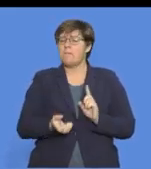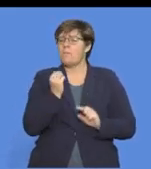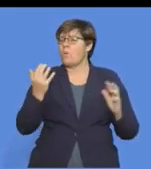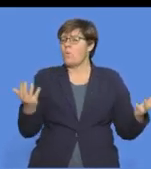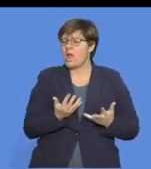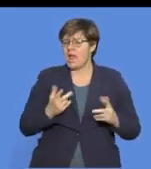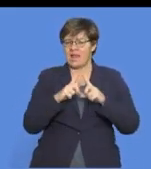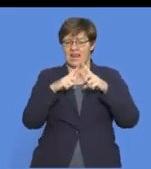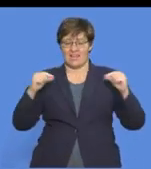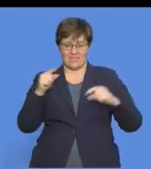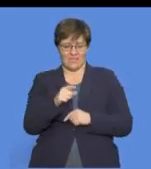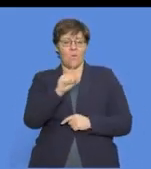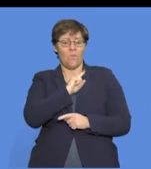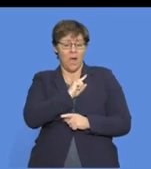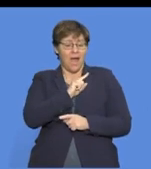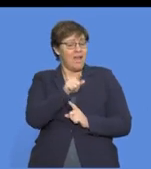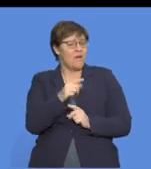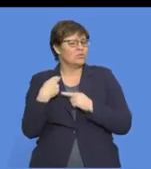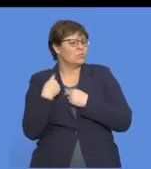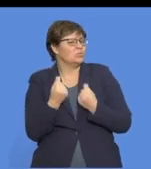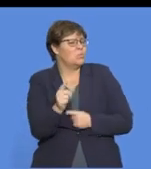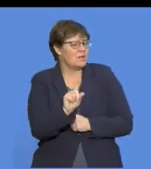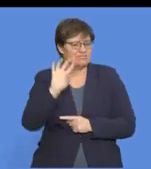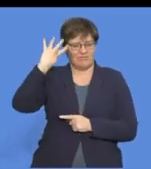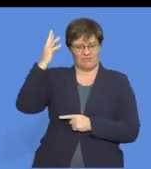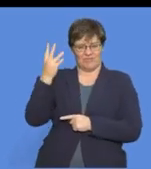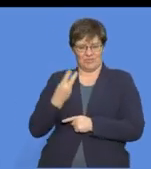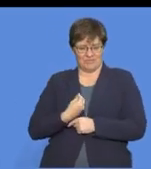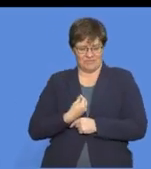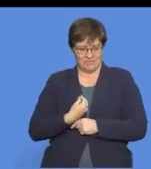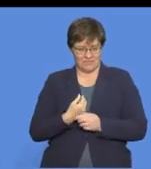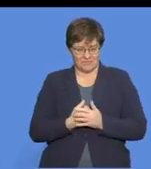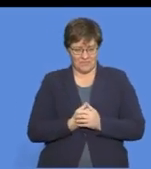places like leaves because their job is photosynthesis.